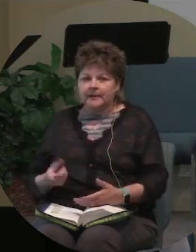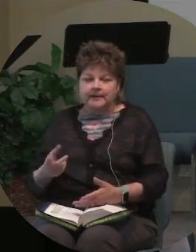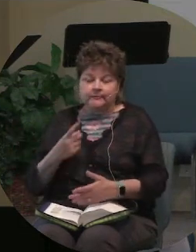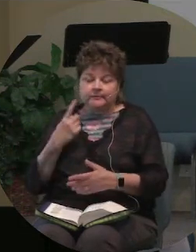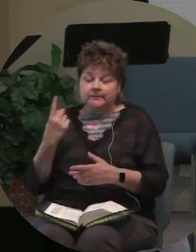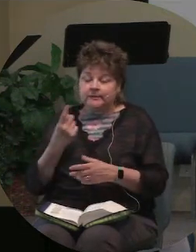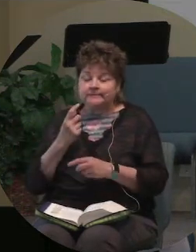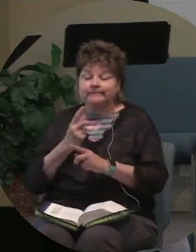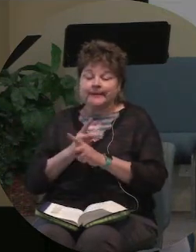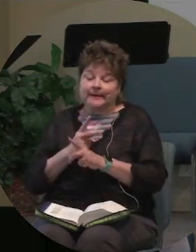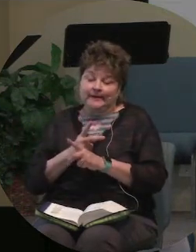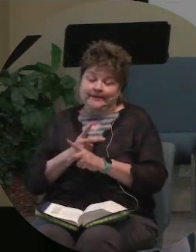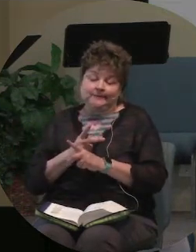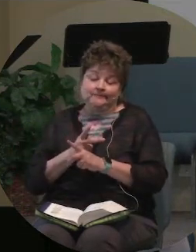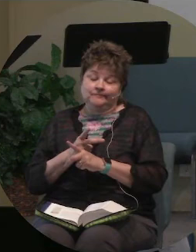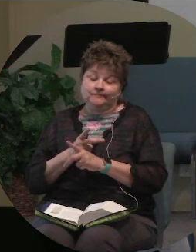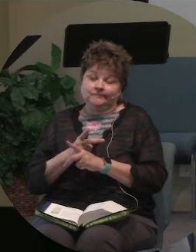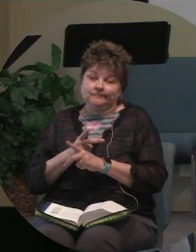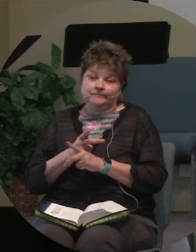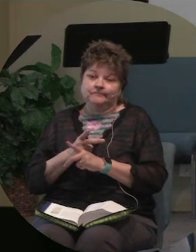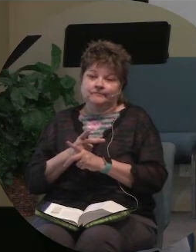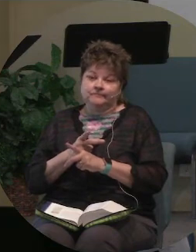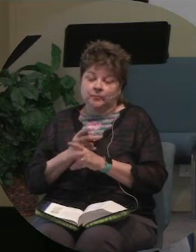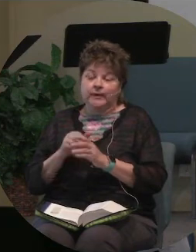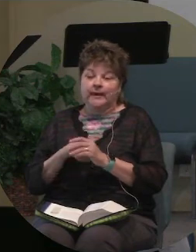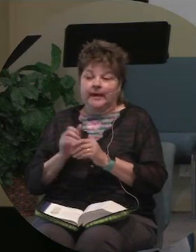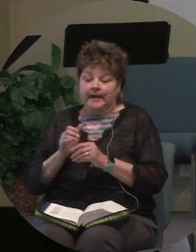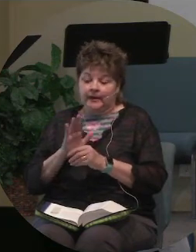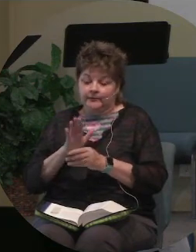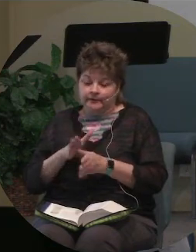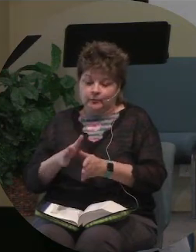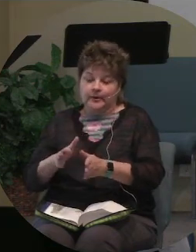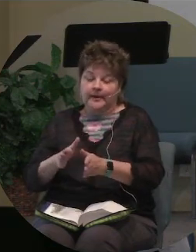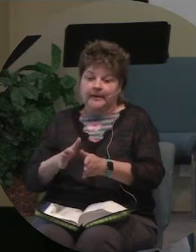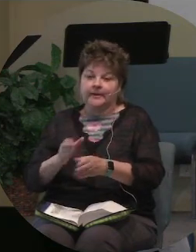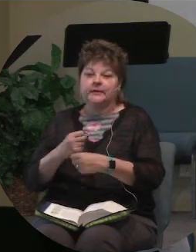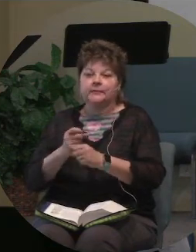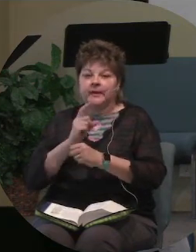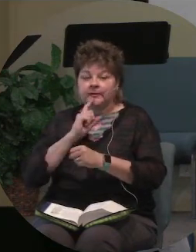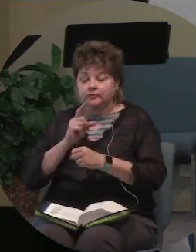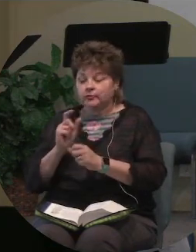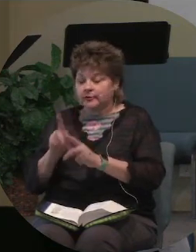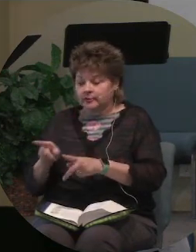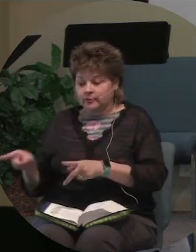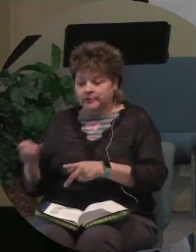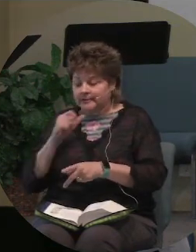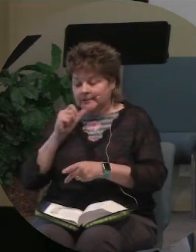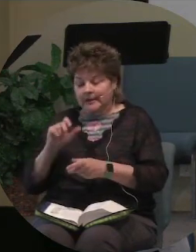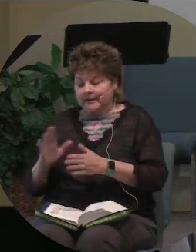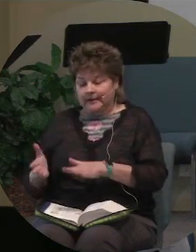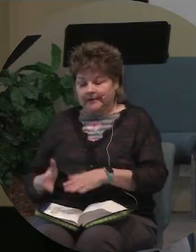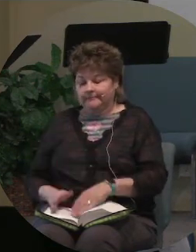kind. He went out of his way to make sure that this person didn't die.